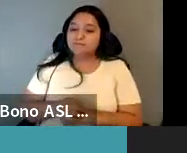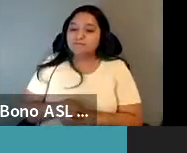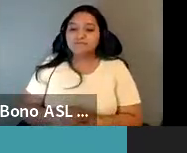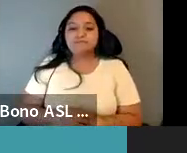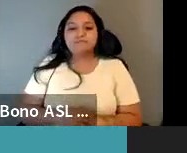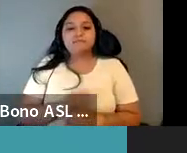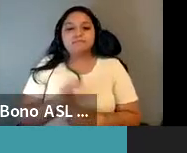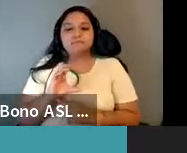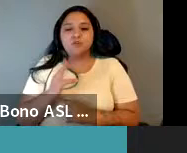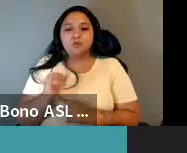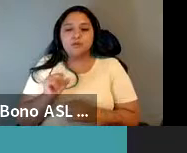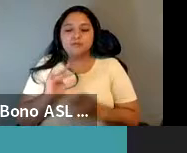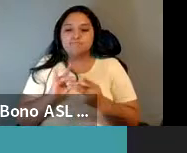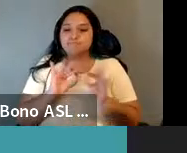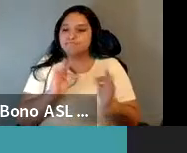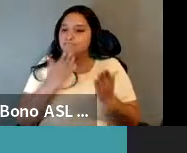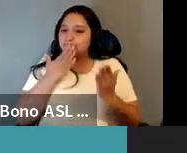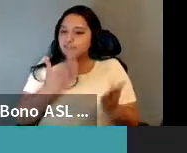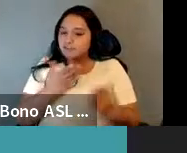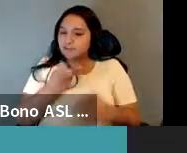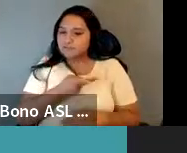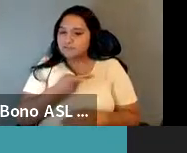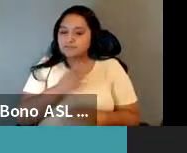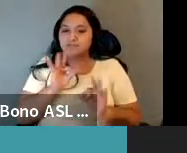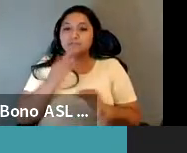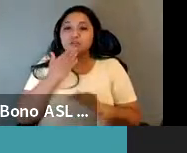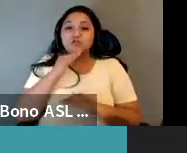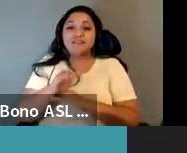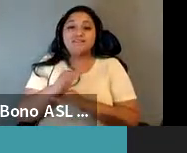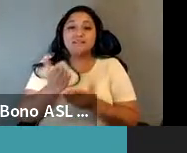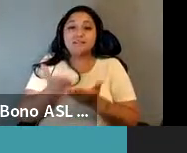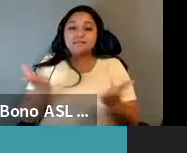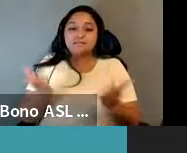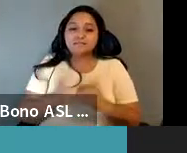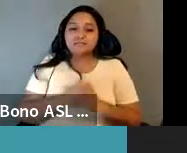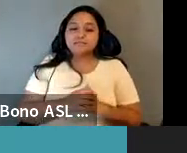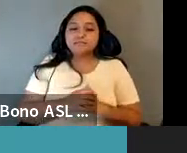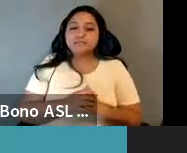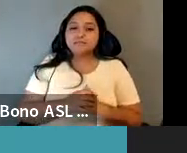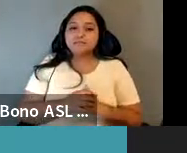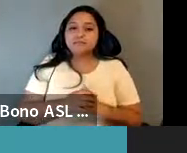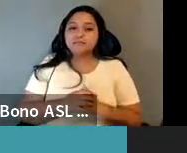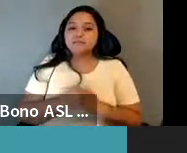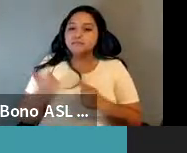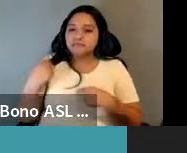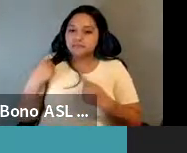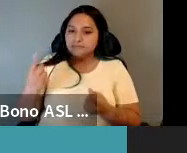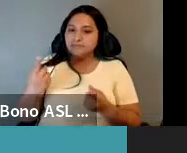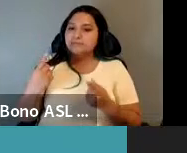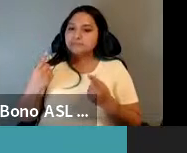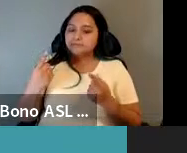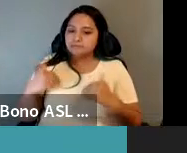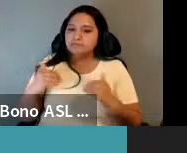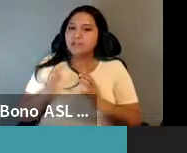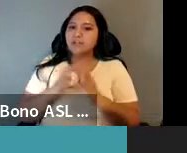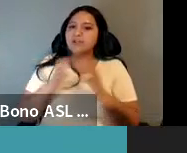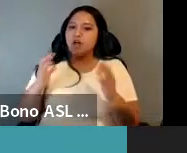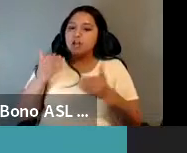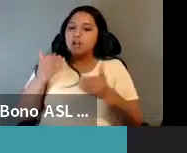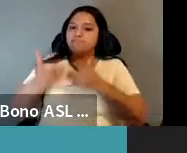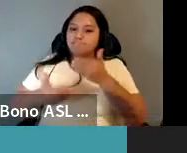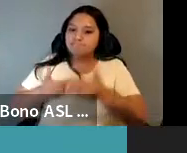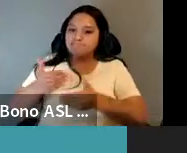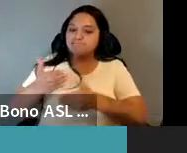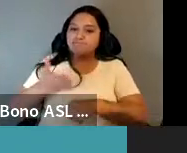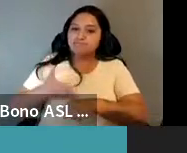Thank you, Isela, and thank you, Kofi, and good evening, everyone. A lot of progress has been made in the realm of arts and culture this